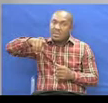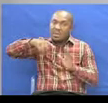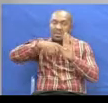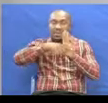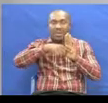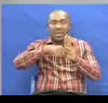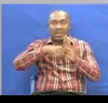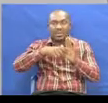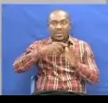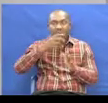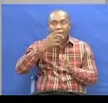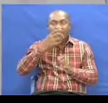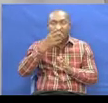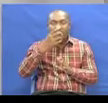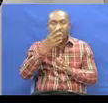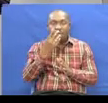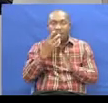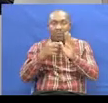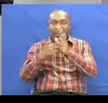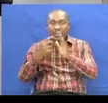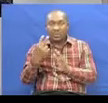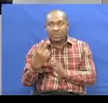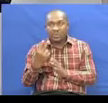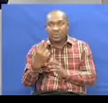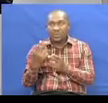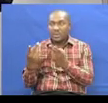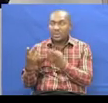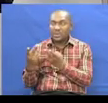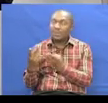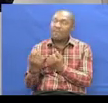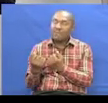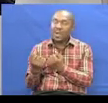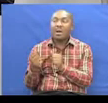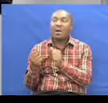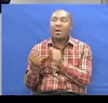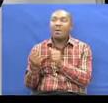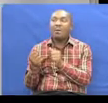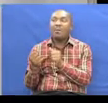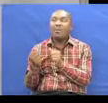4.2 then is equal to, let's say,